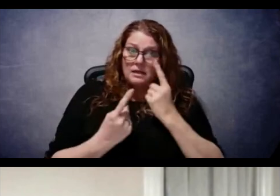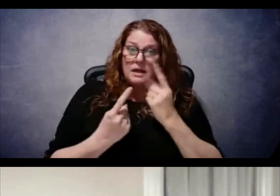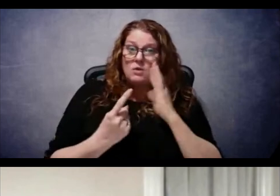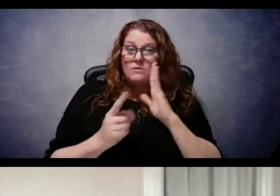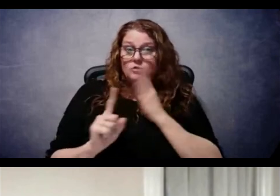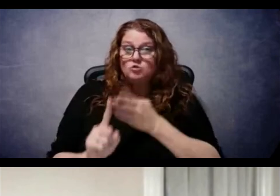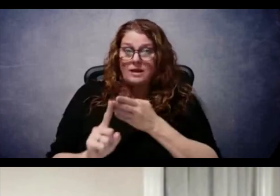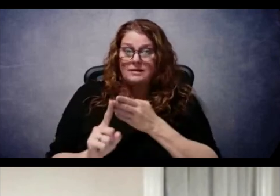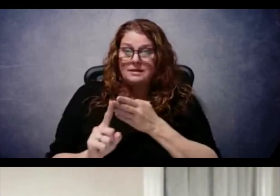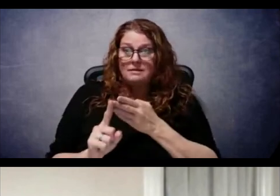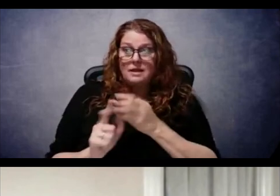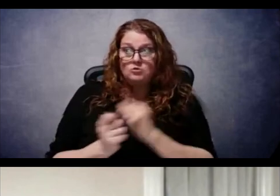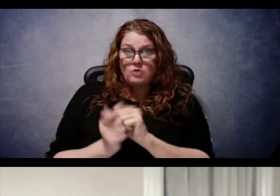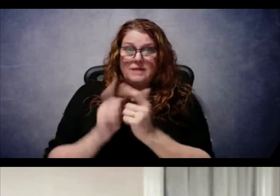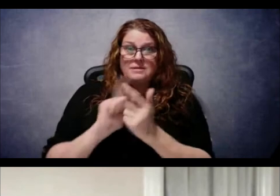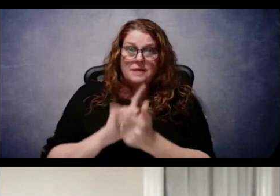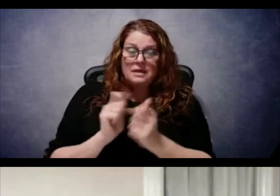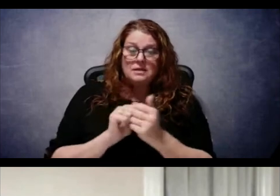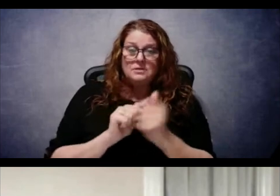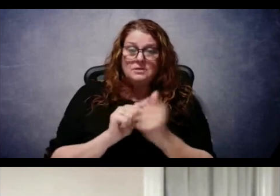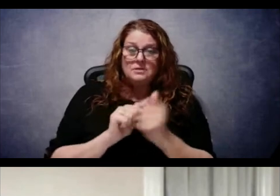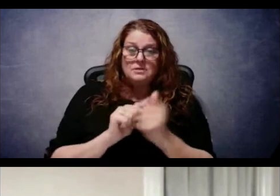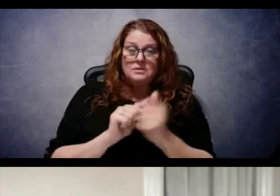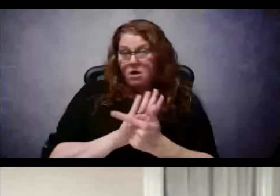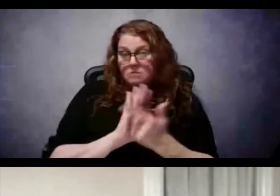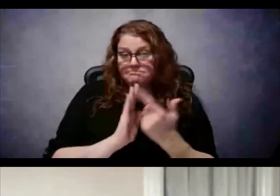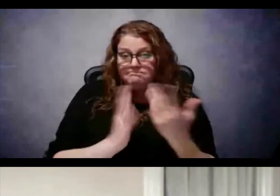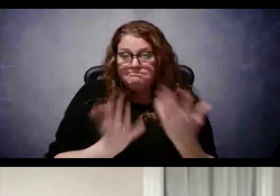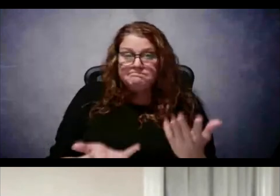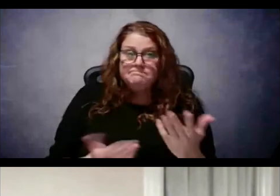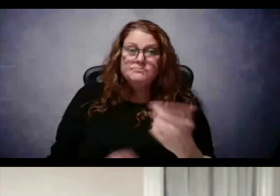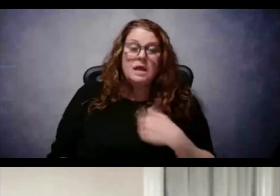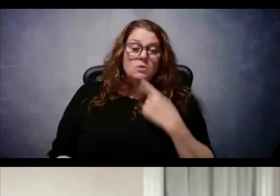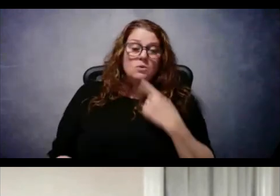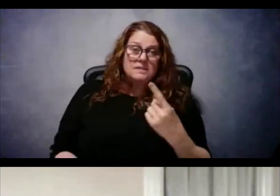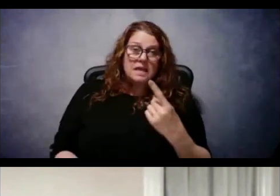directly like translated in the legislation. I would say